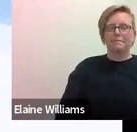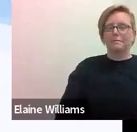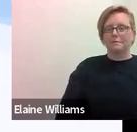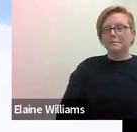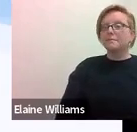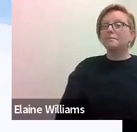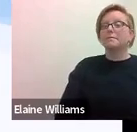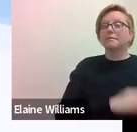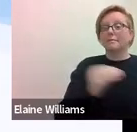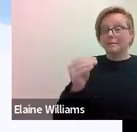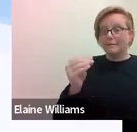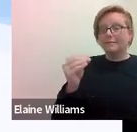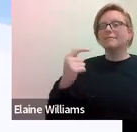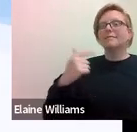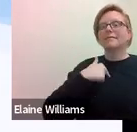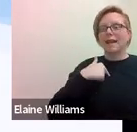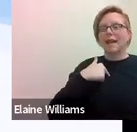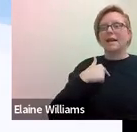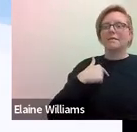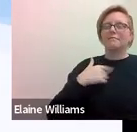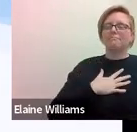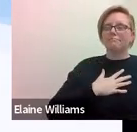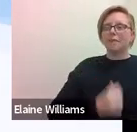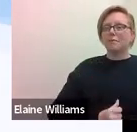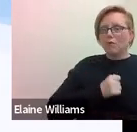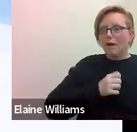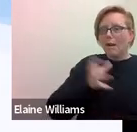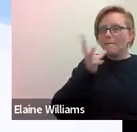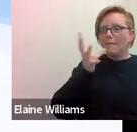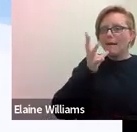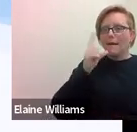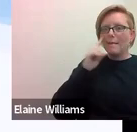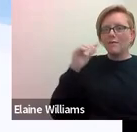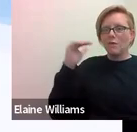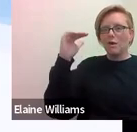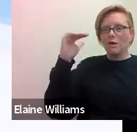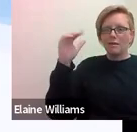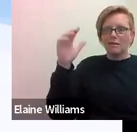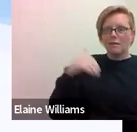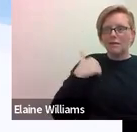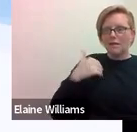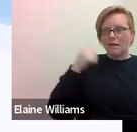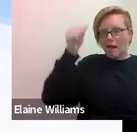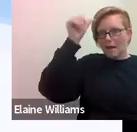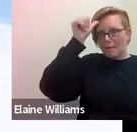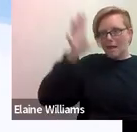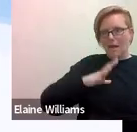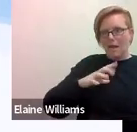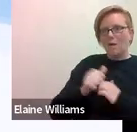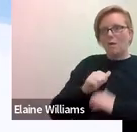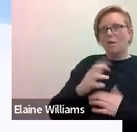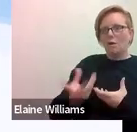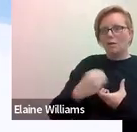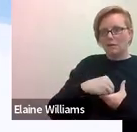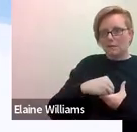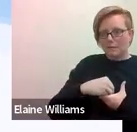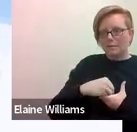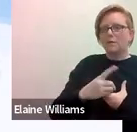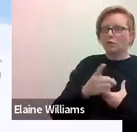very proud parent of a young man with autism. So I have that experience as a parent transitioning my child into an